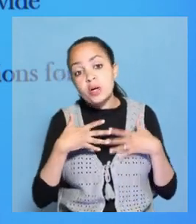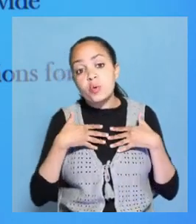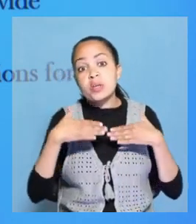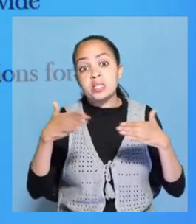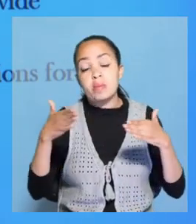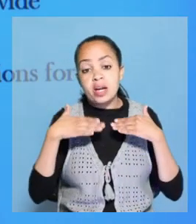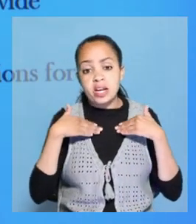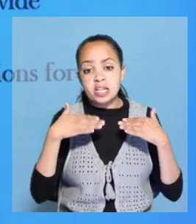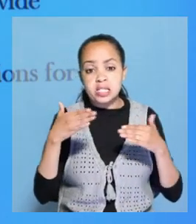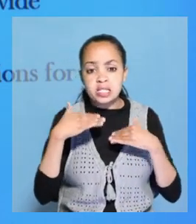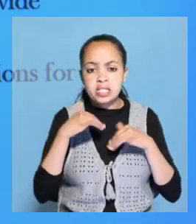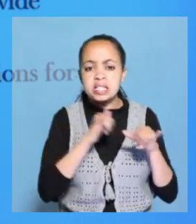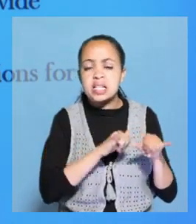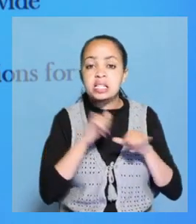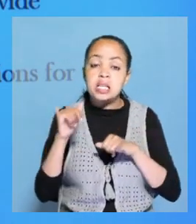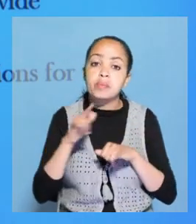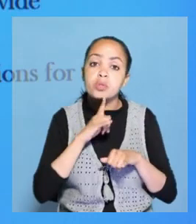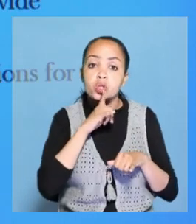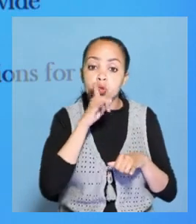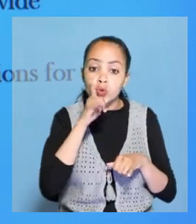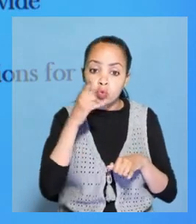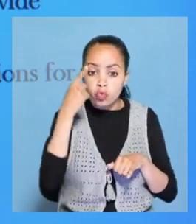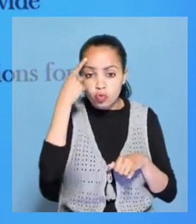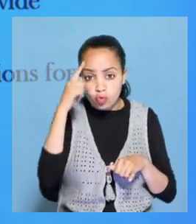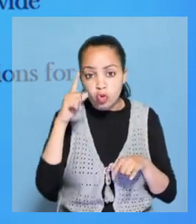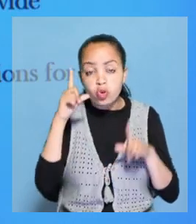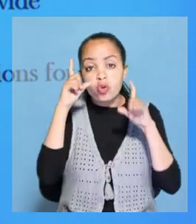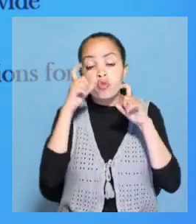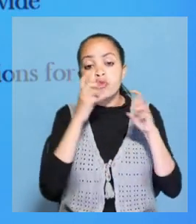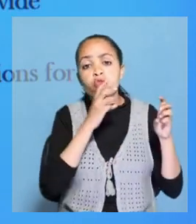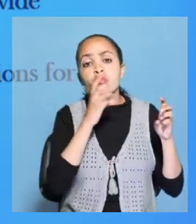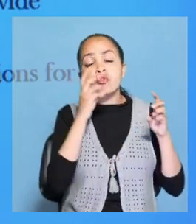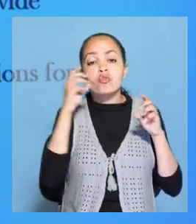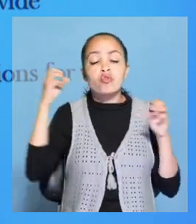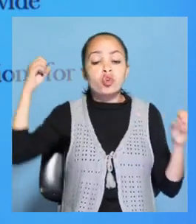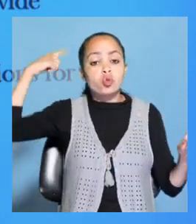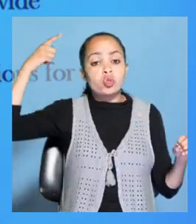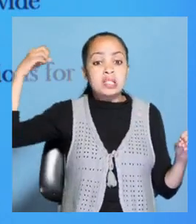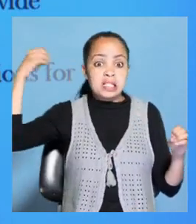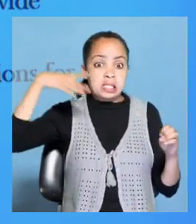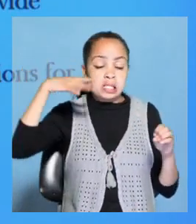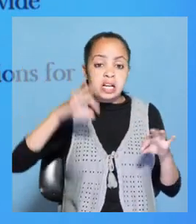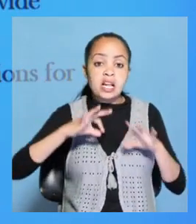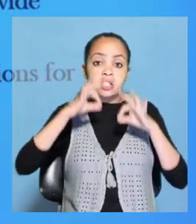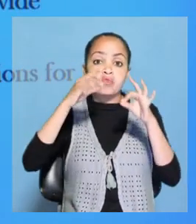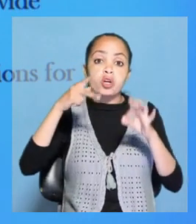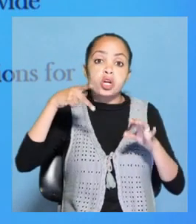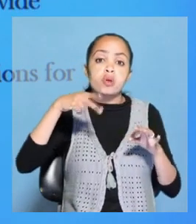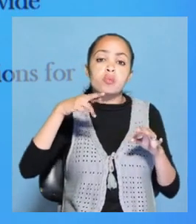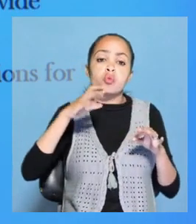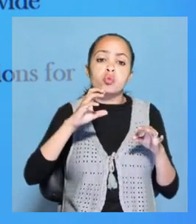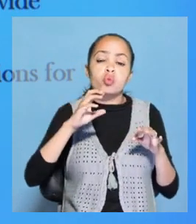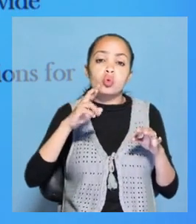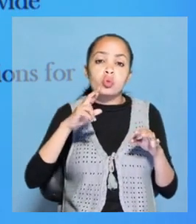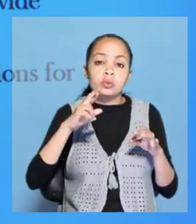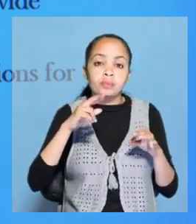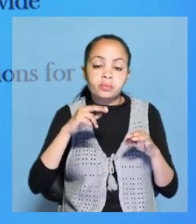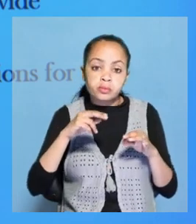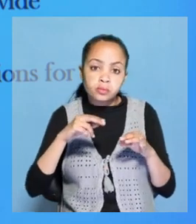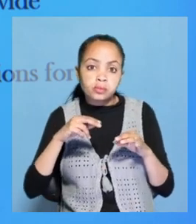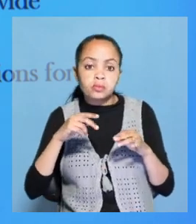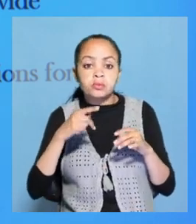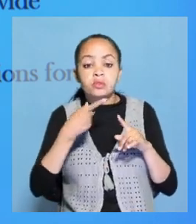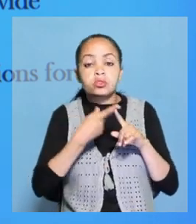respiration, the same is true for photosynthesis, which is transferring proton, used as a proton